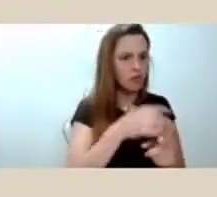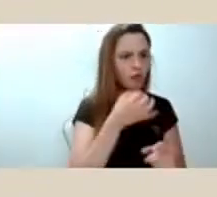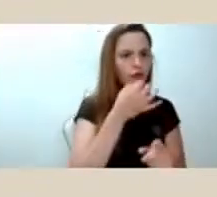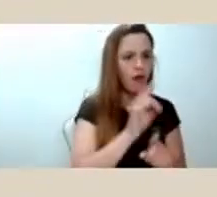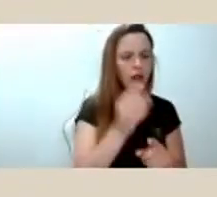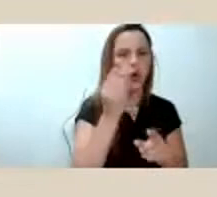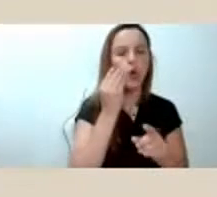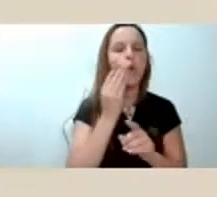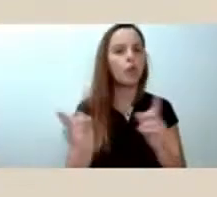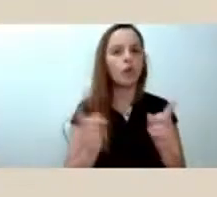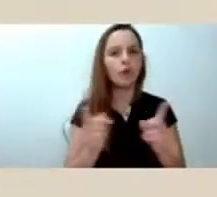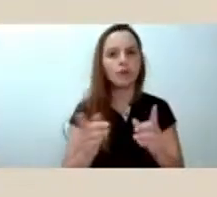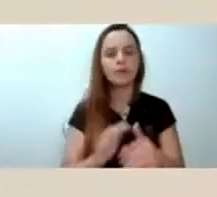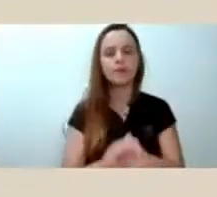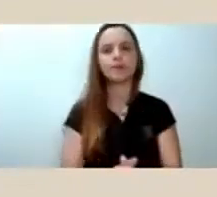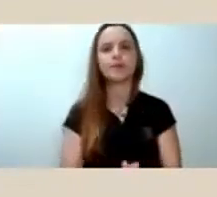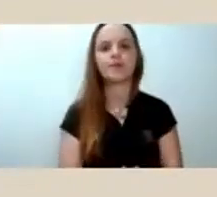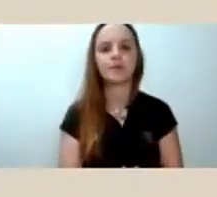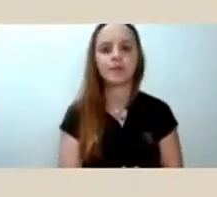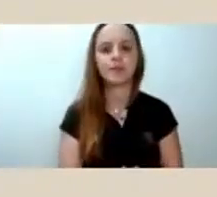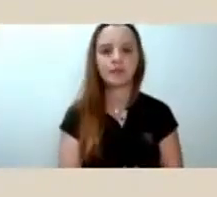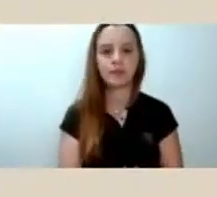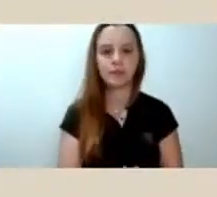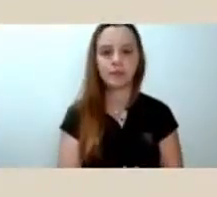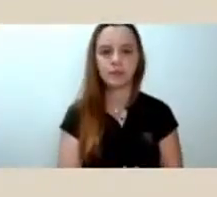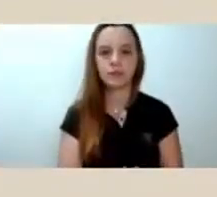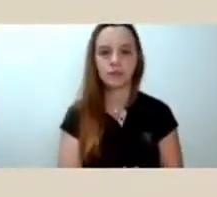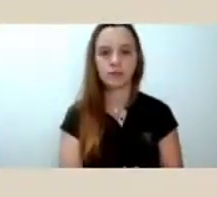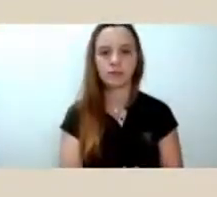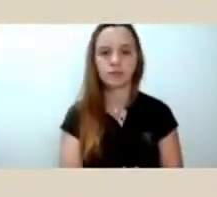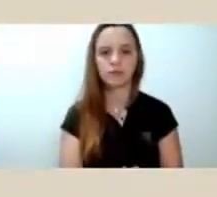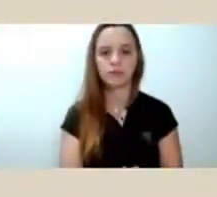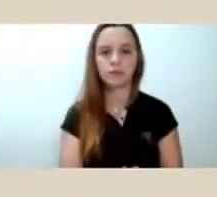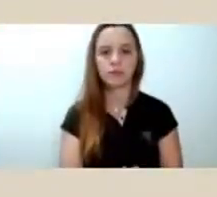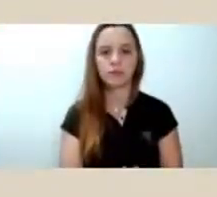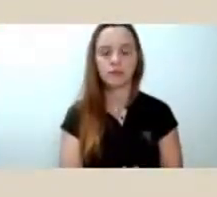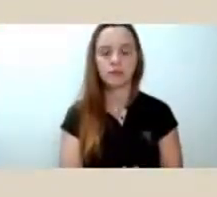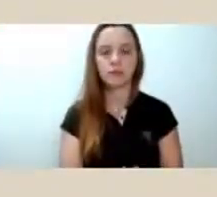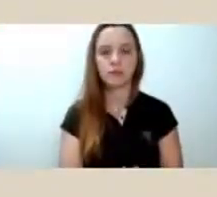racialization. I'm not sure if this is a word, sorry, of people.